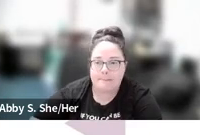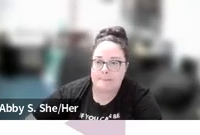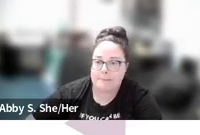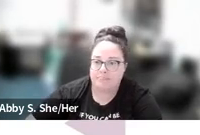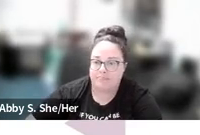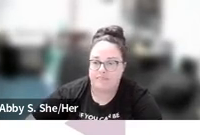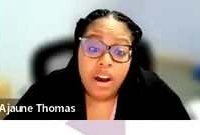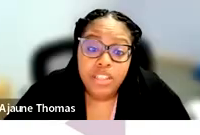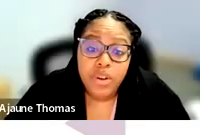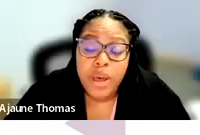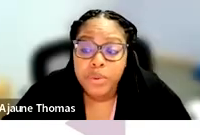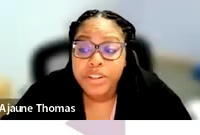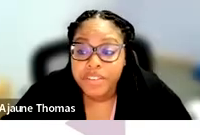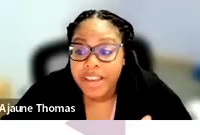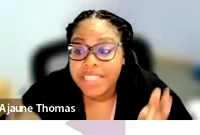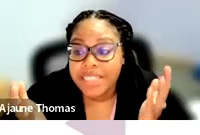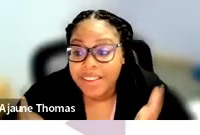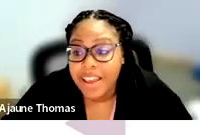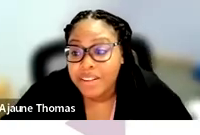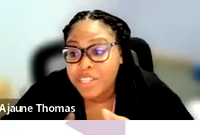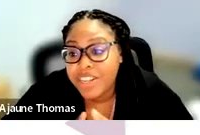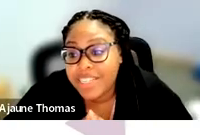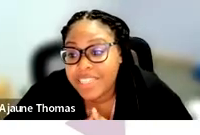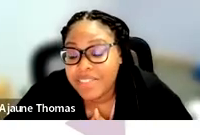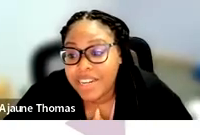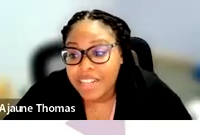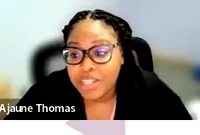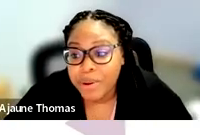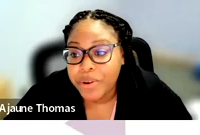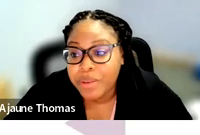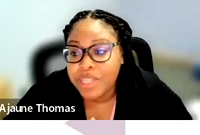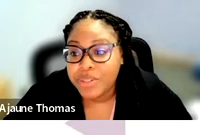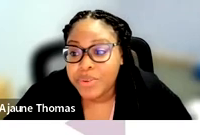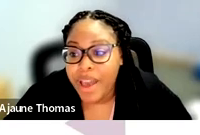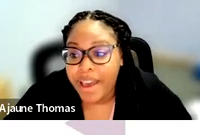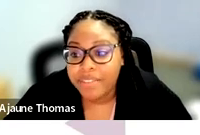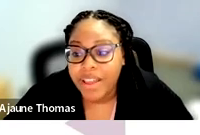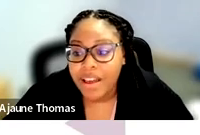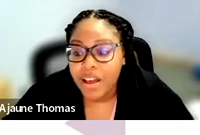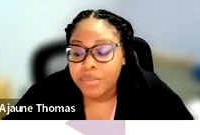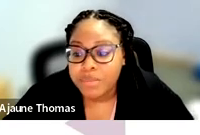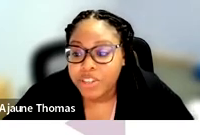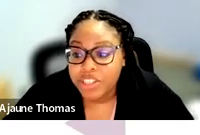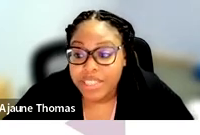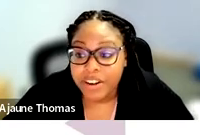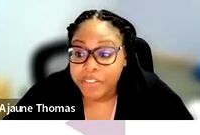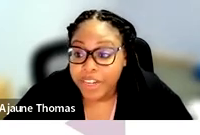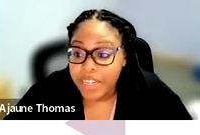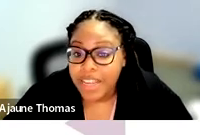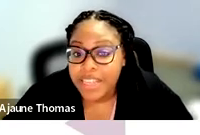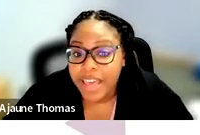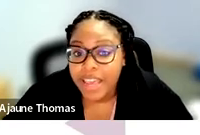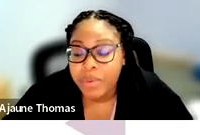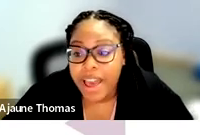Yeah. And then also help with your device. Again, Michigan Assistive Technology Program, we do have demonstrations that are